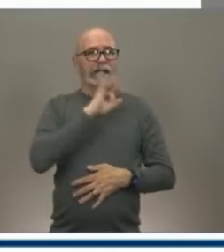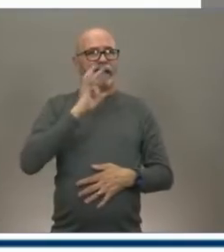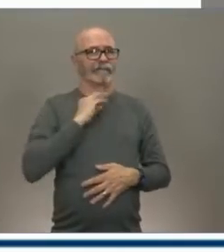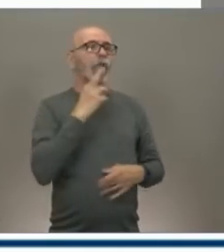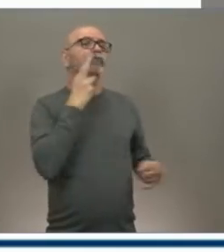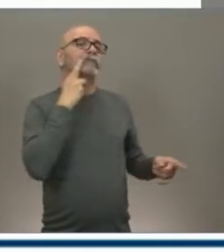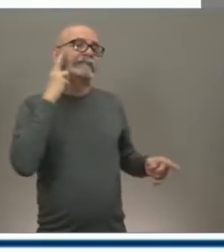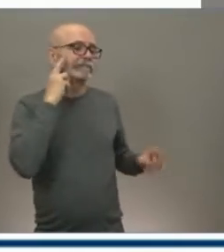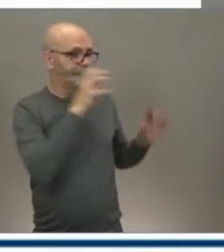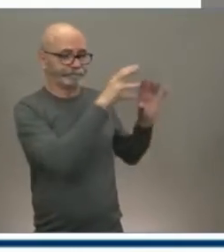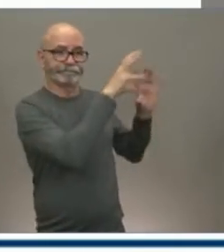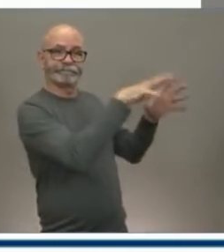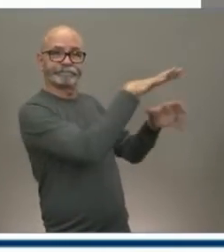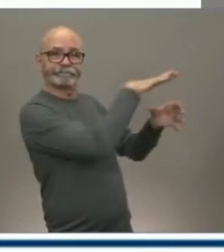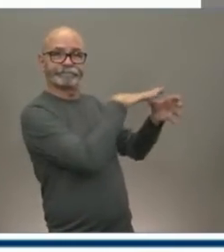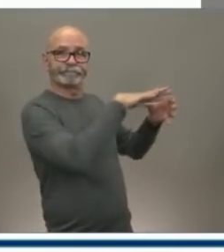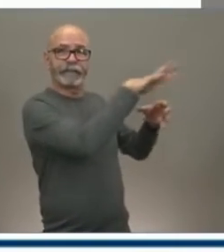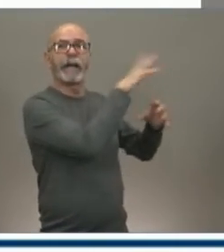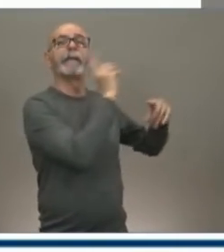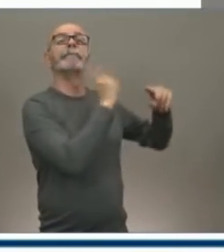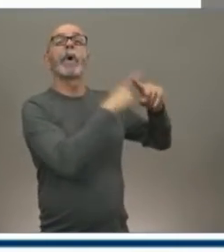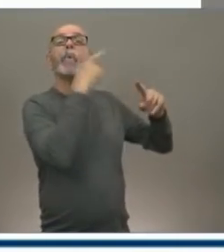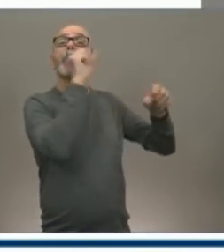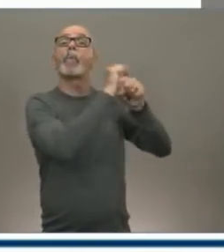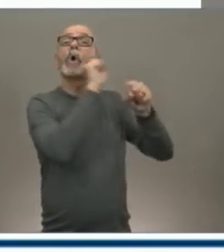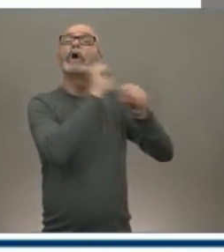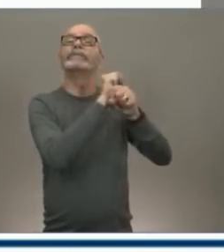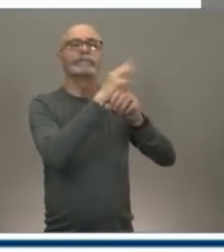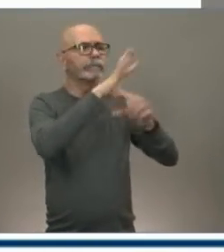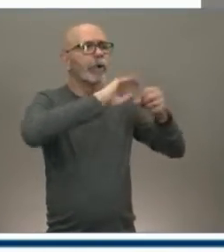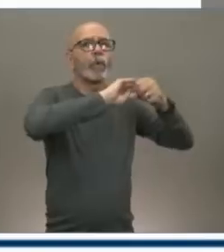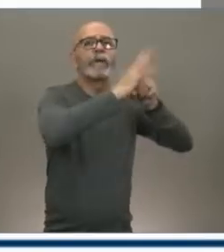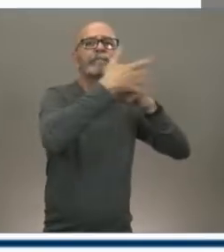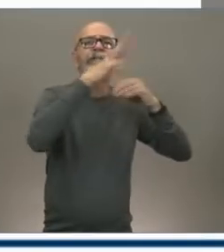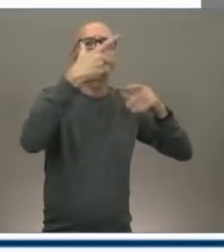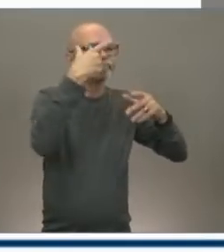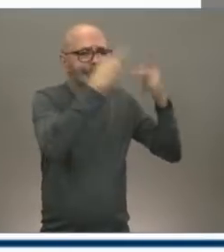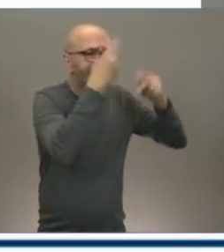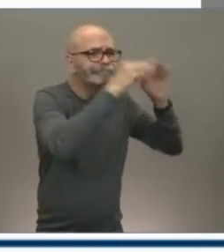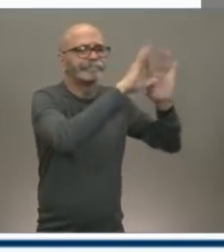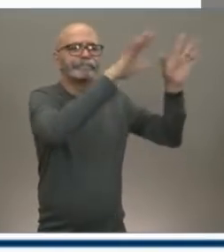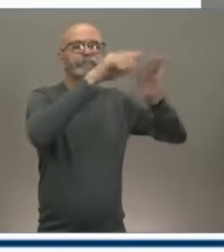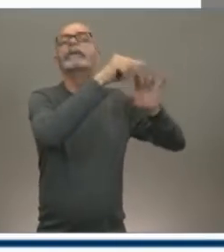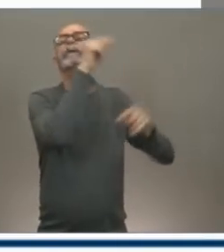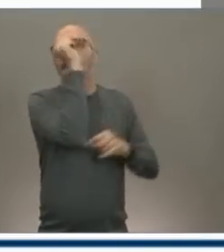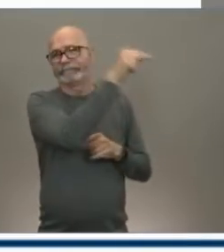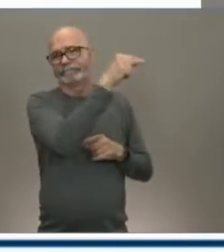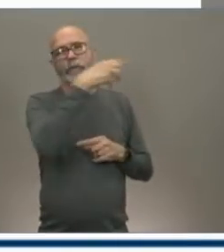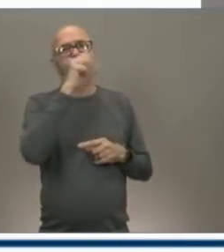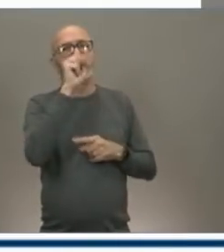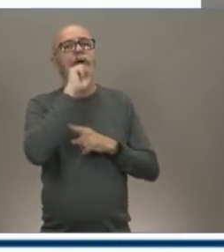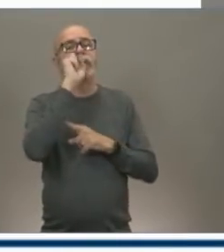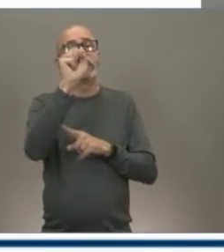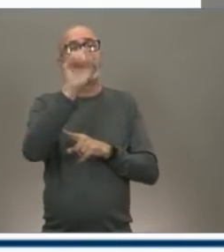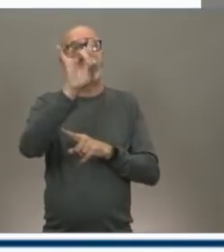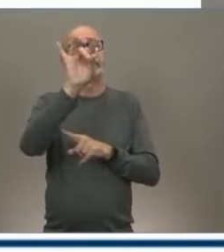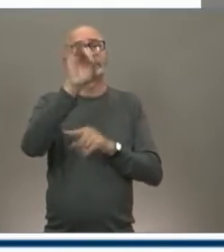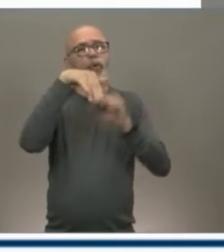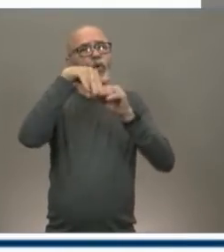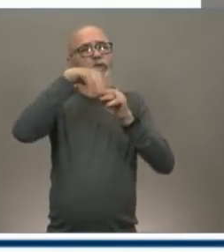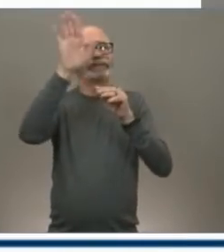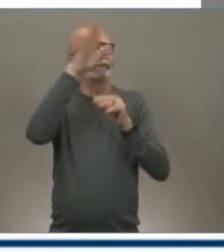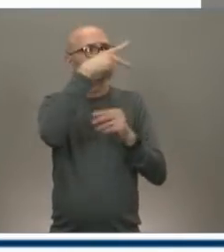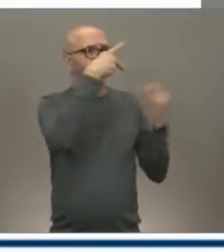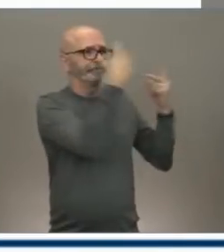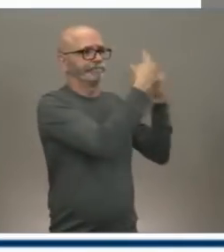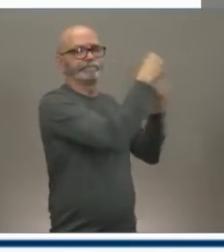in COVID response, seniors, beginning people 80 and plus, and for some provinces, rural